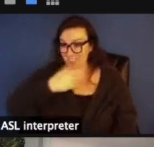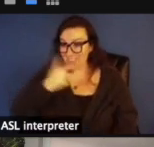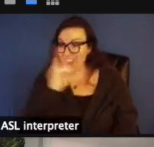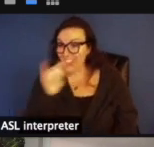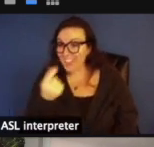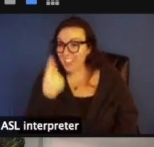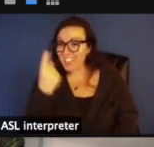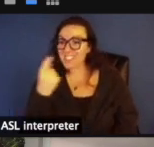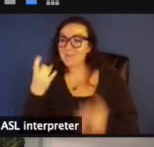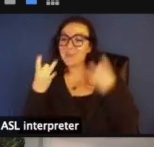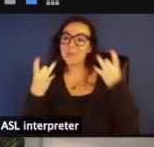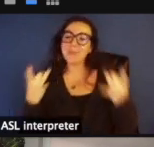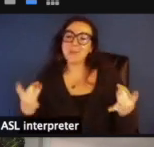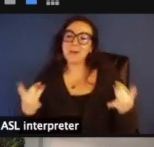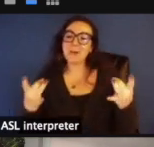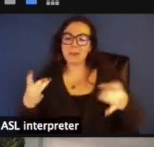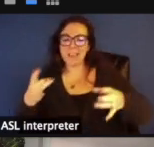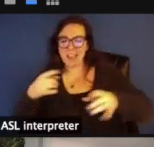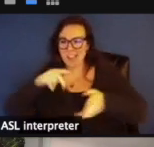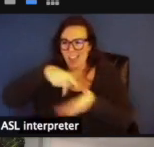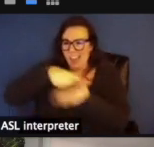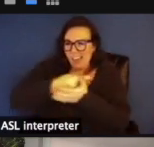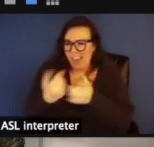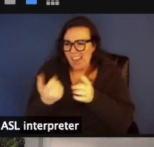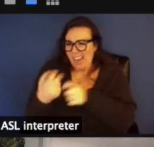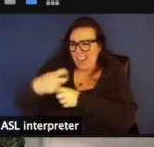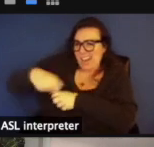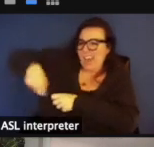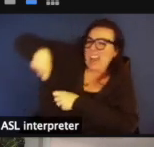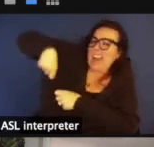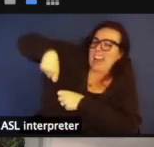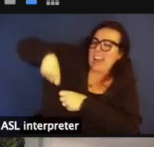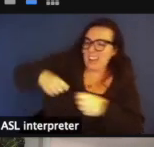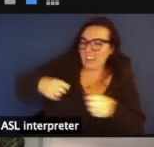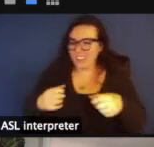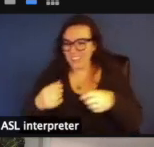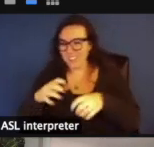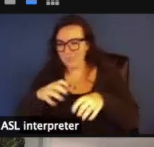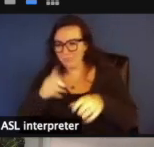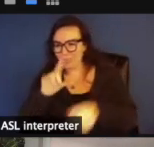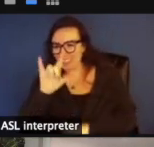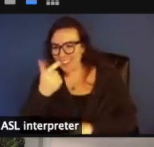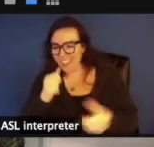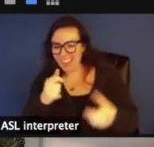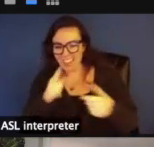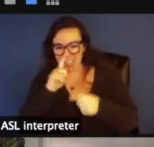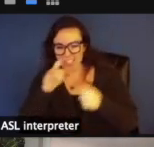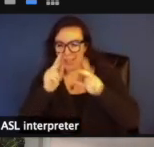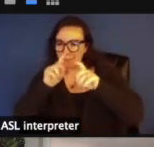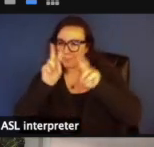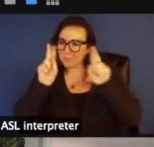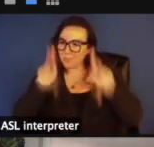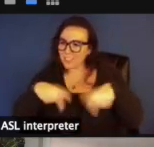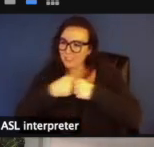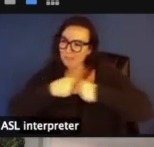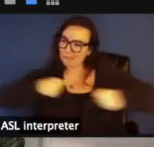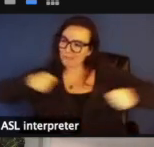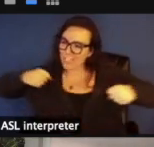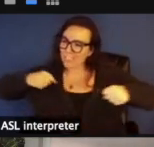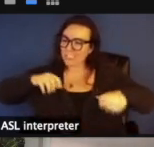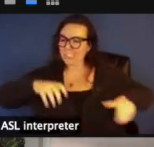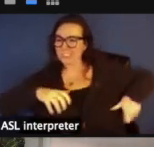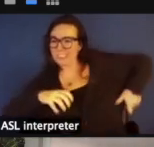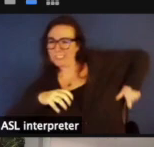they're laying down and they're reaching back and pulling their leg. That's what that looks like to me. It looks like a person stretching. Yeah, right. So much